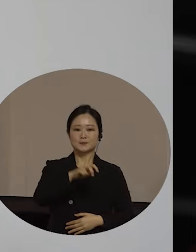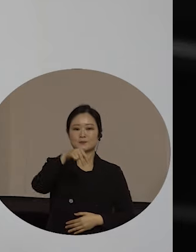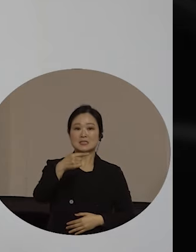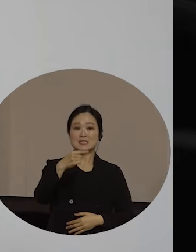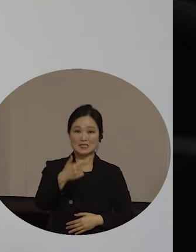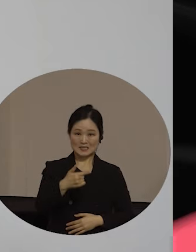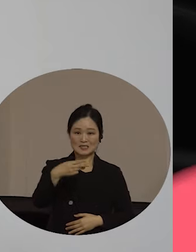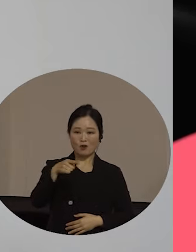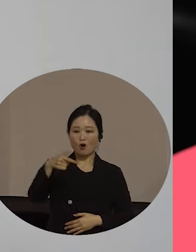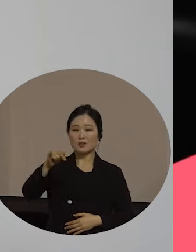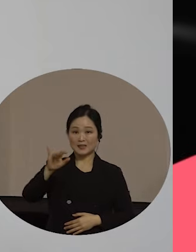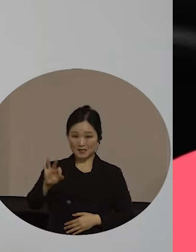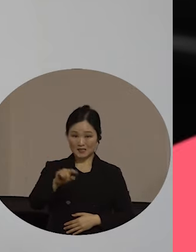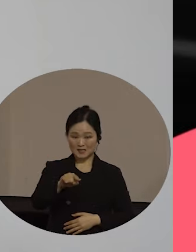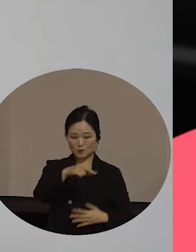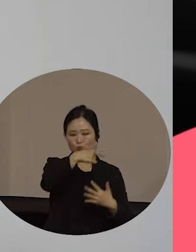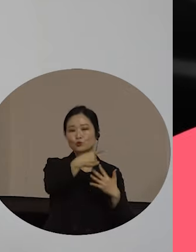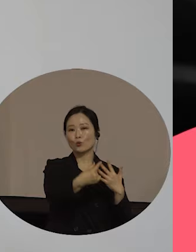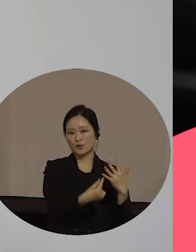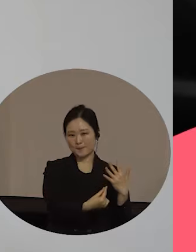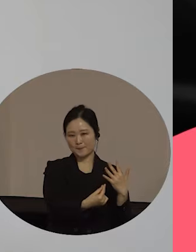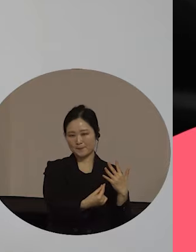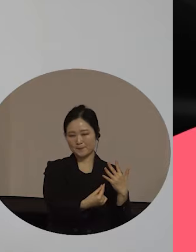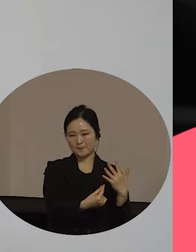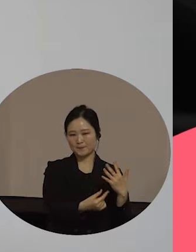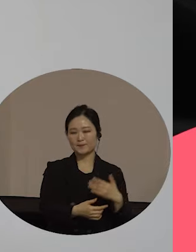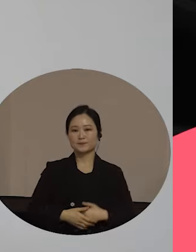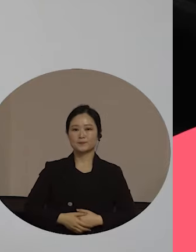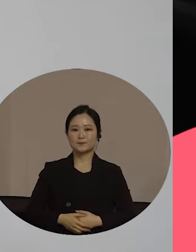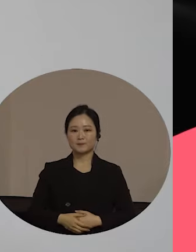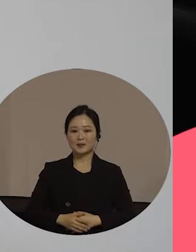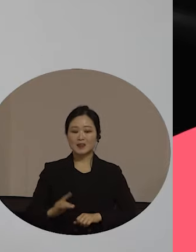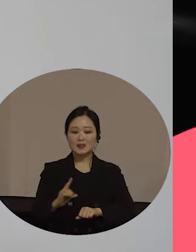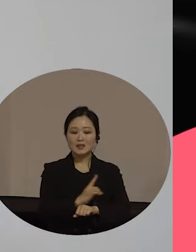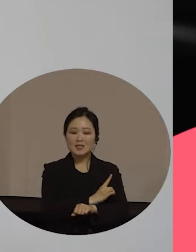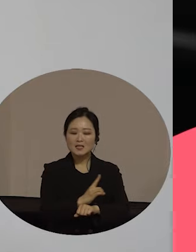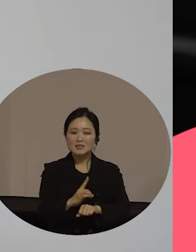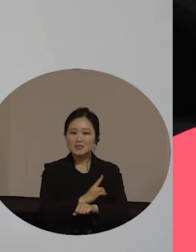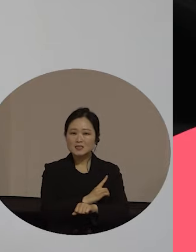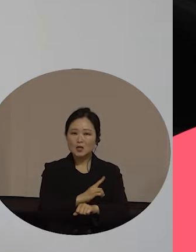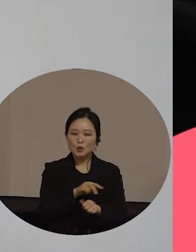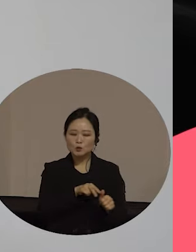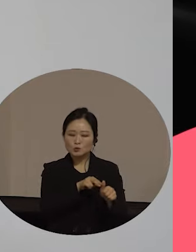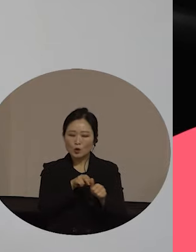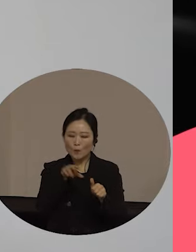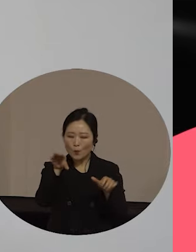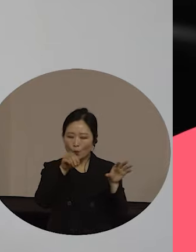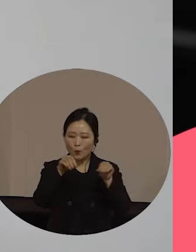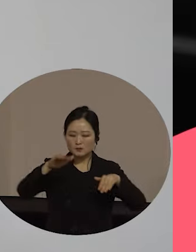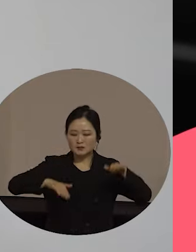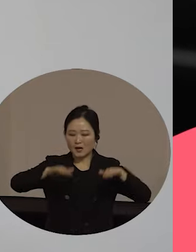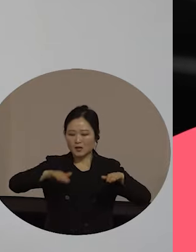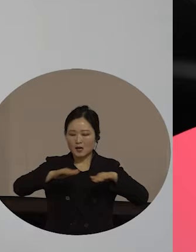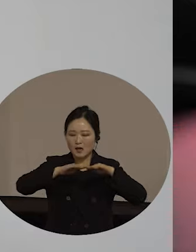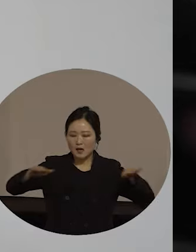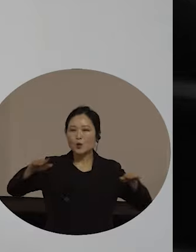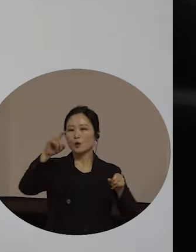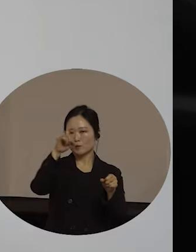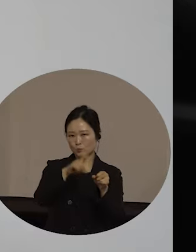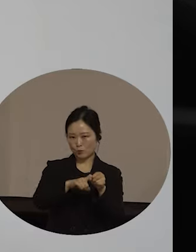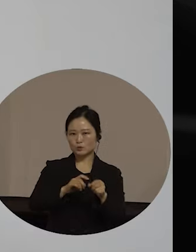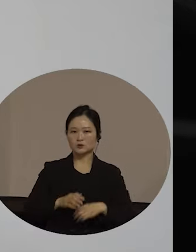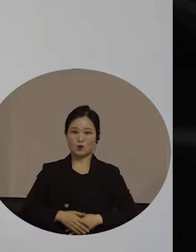this program helps to address the digital divide, so therefore increasing accessibility and at the